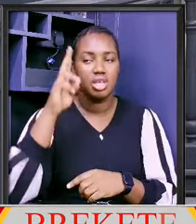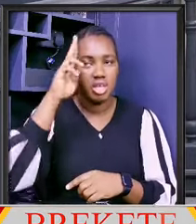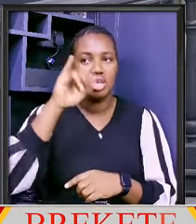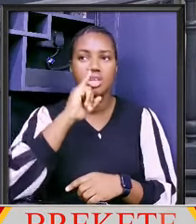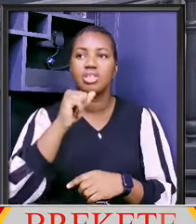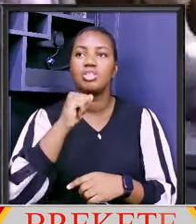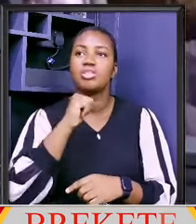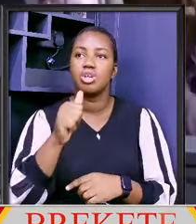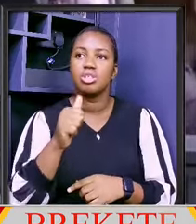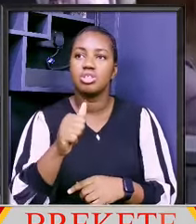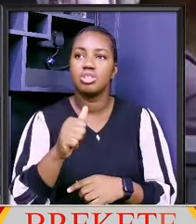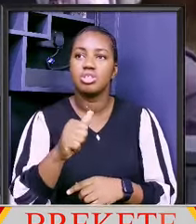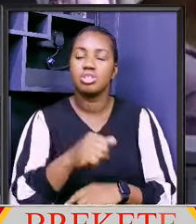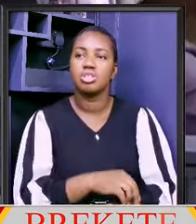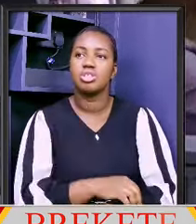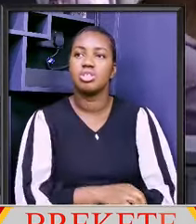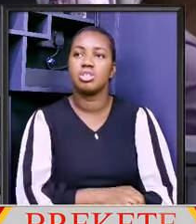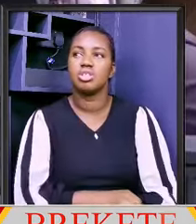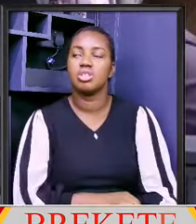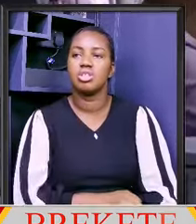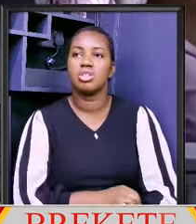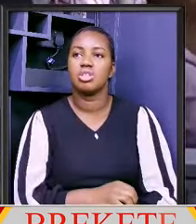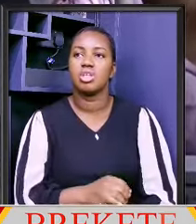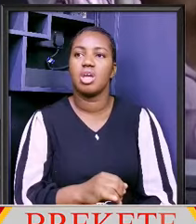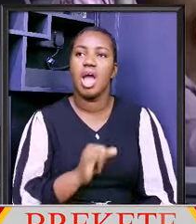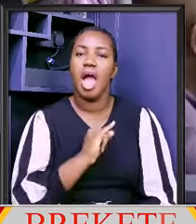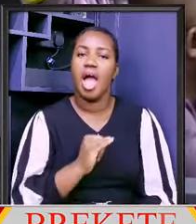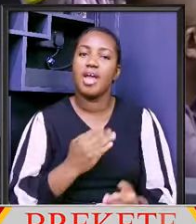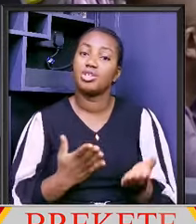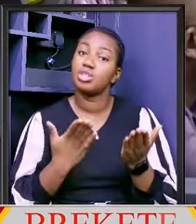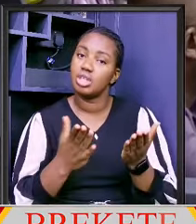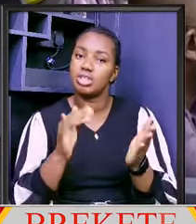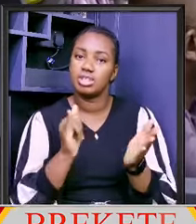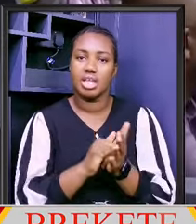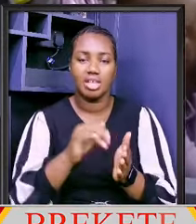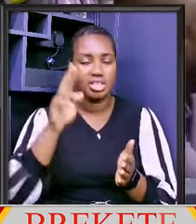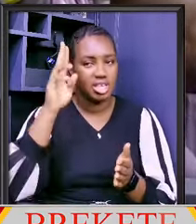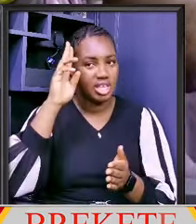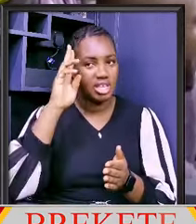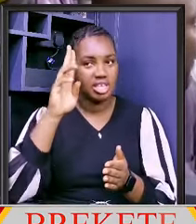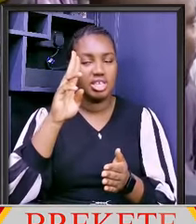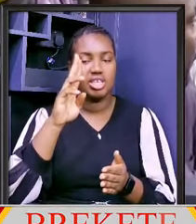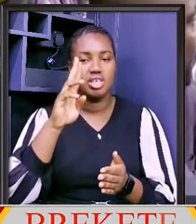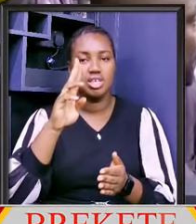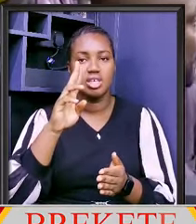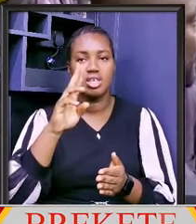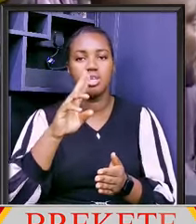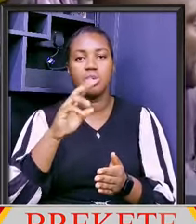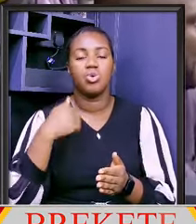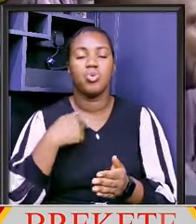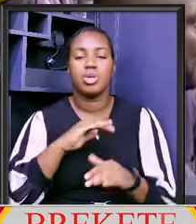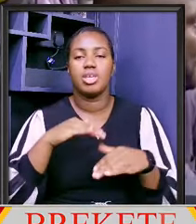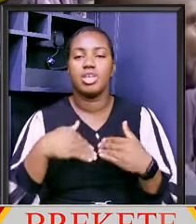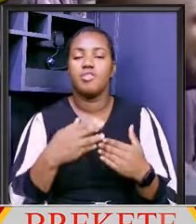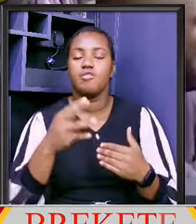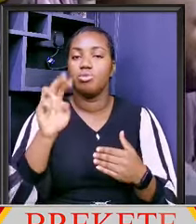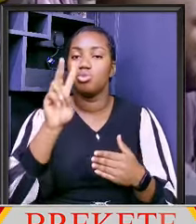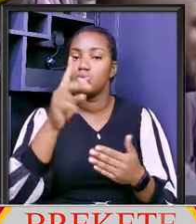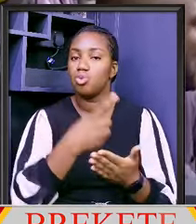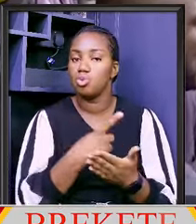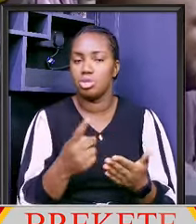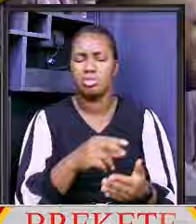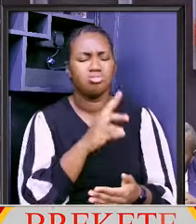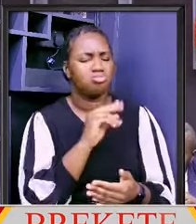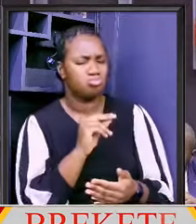I suggest Nigeria. I was saying that they give him 2 weeks. No, some of these people will travel from far. That like my uncle here